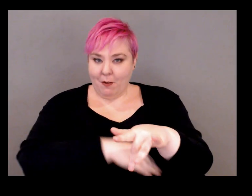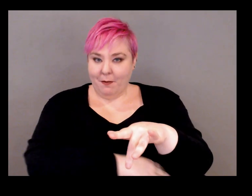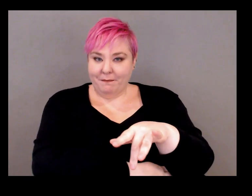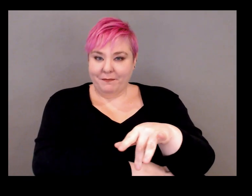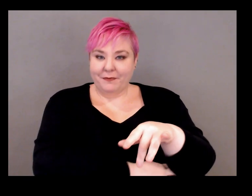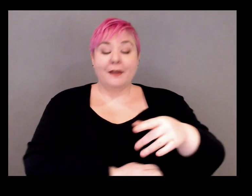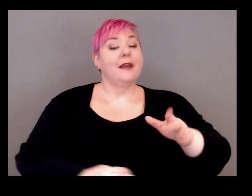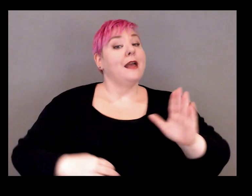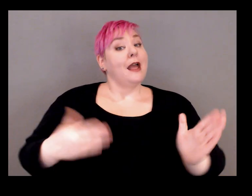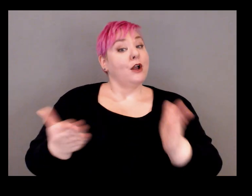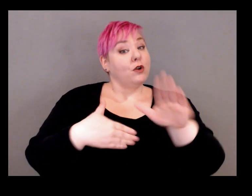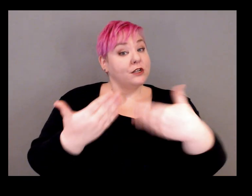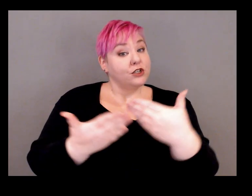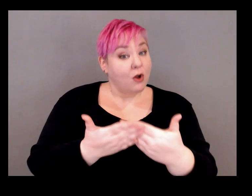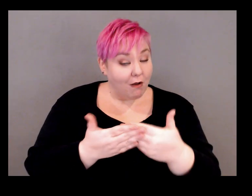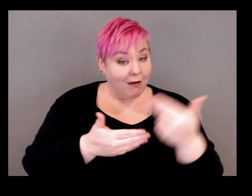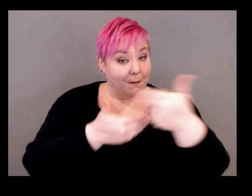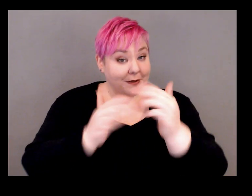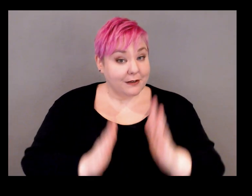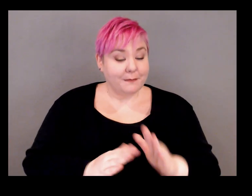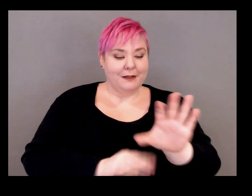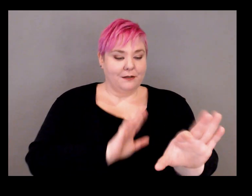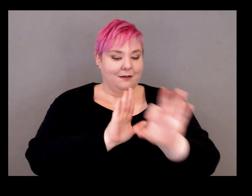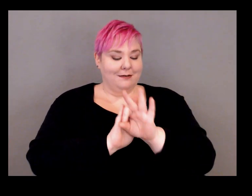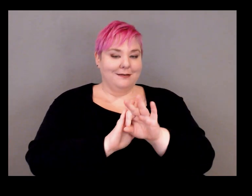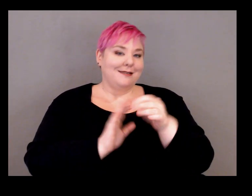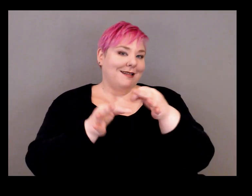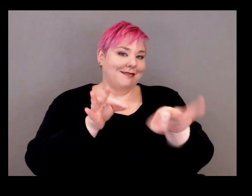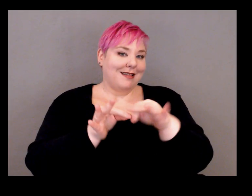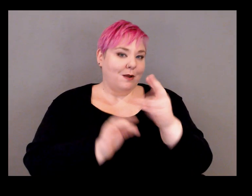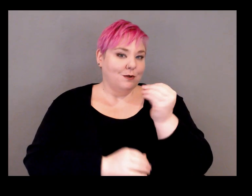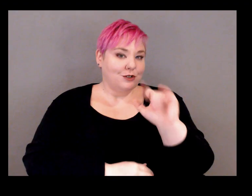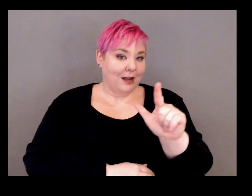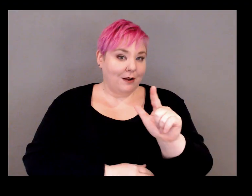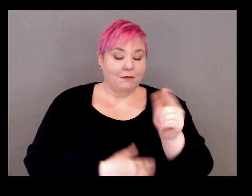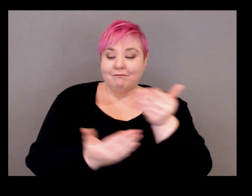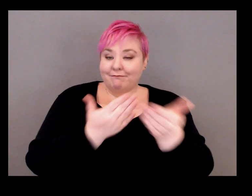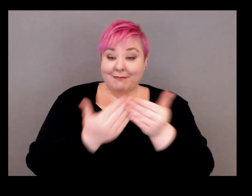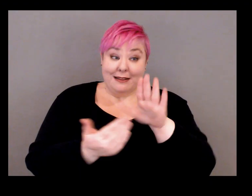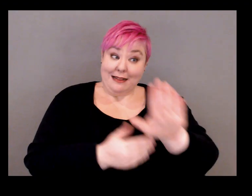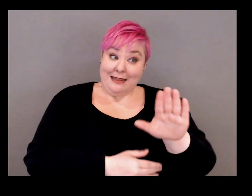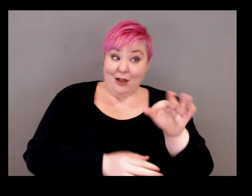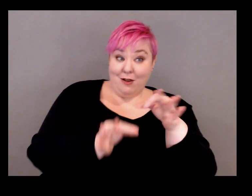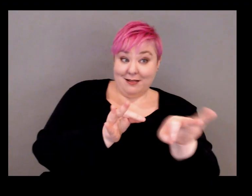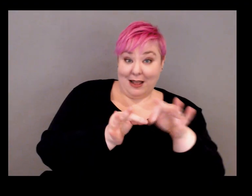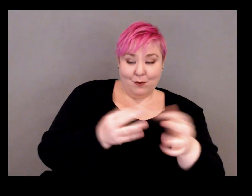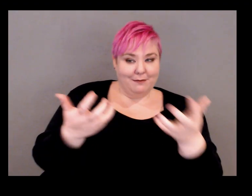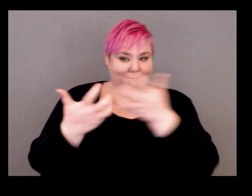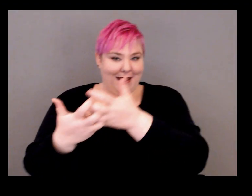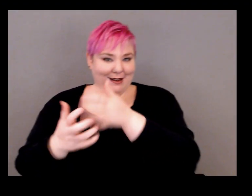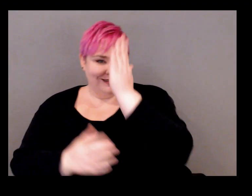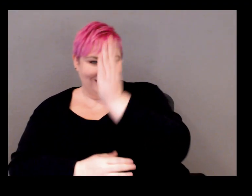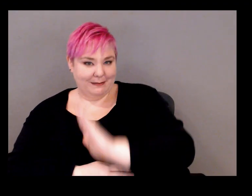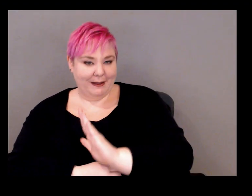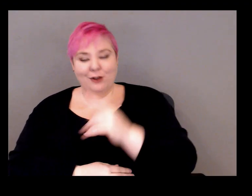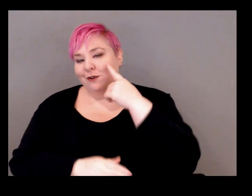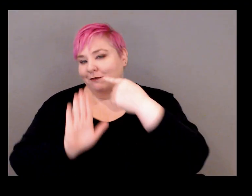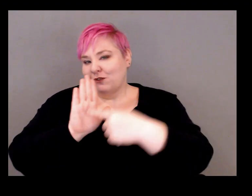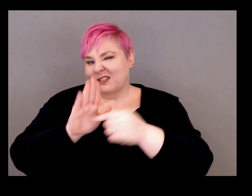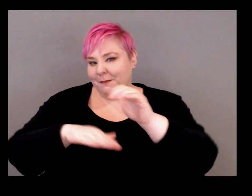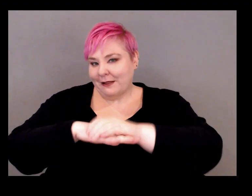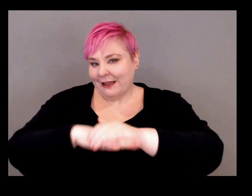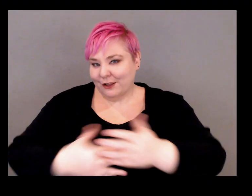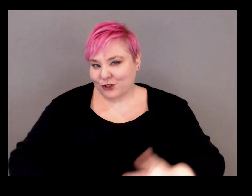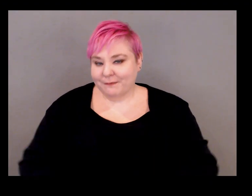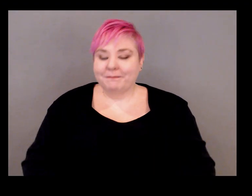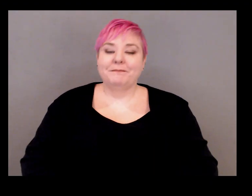is available. Encourage all guests to select their language channel, even if their language matches the source, for example,